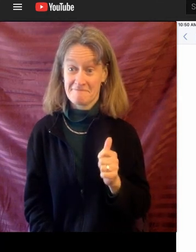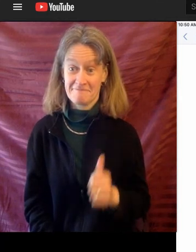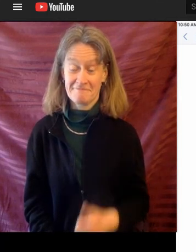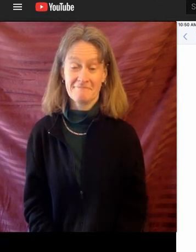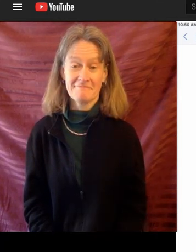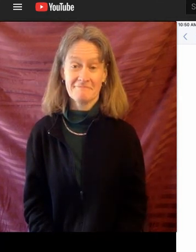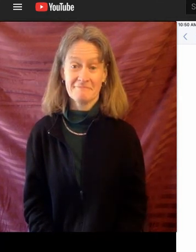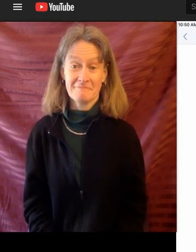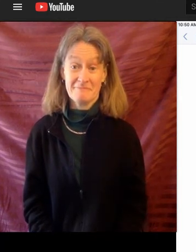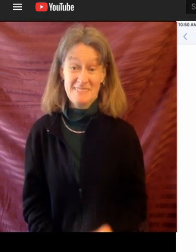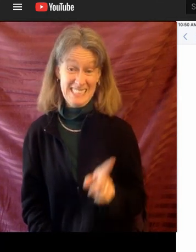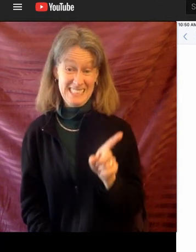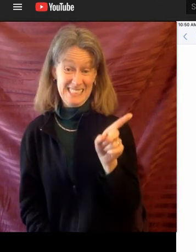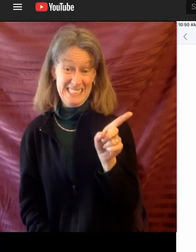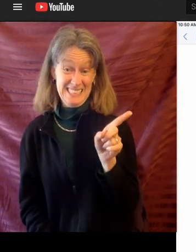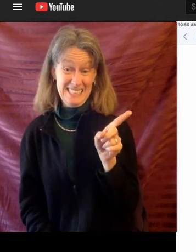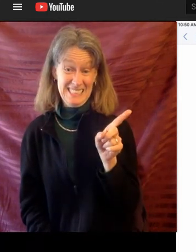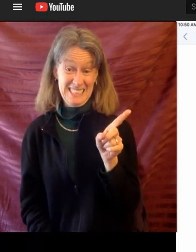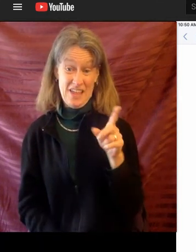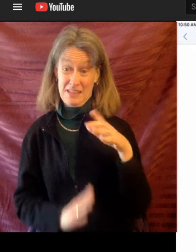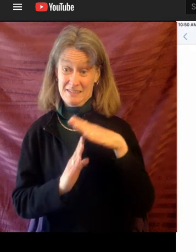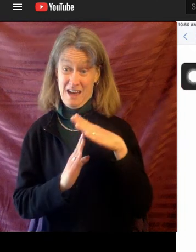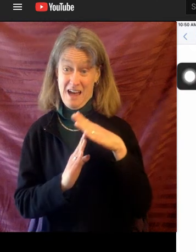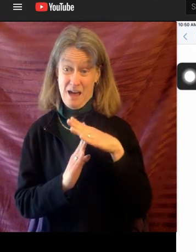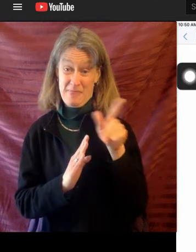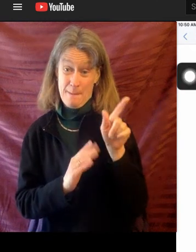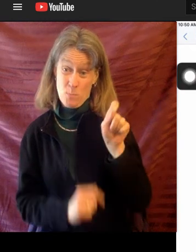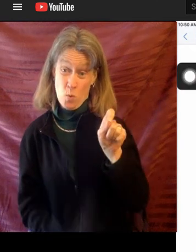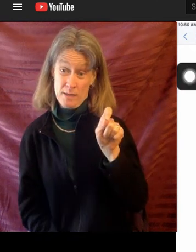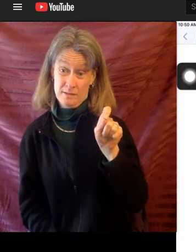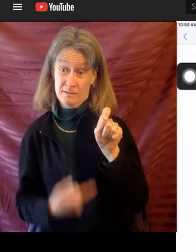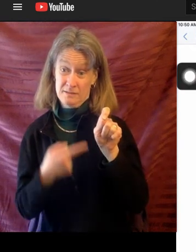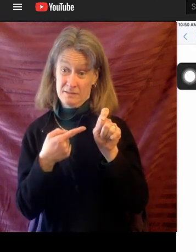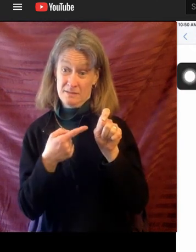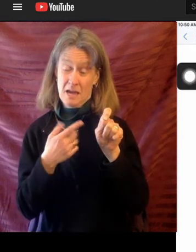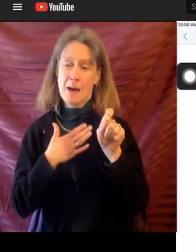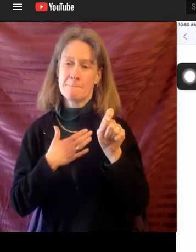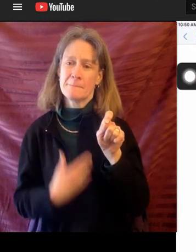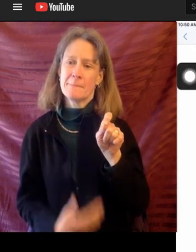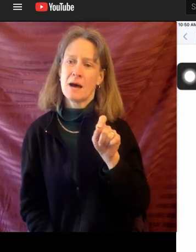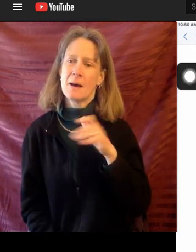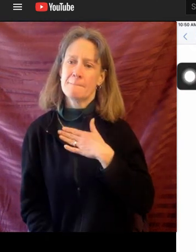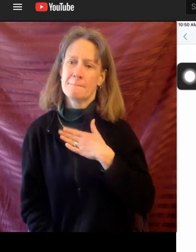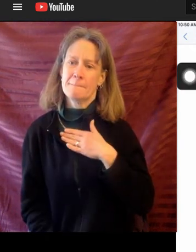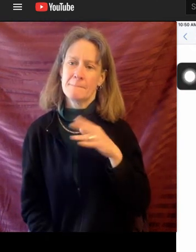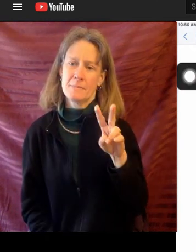So this point at the top is my vertex.